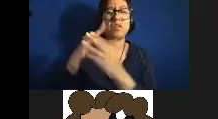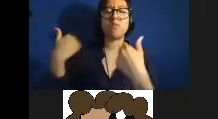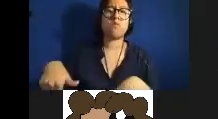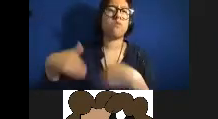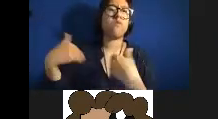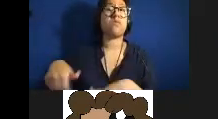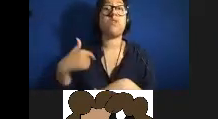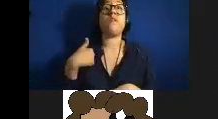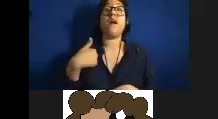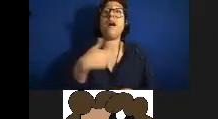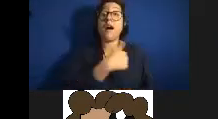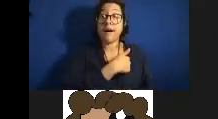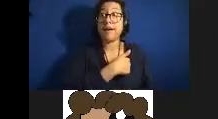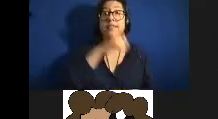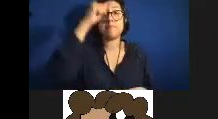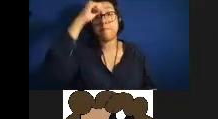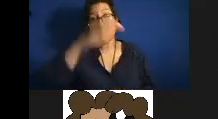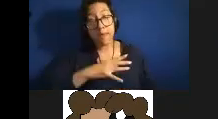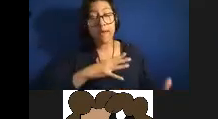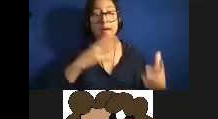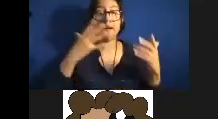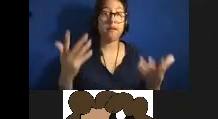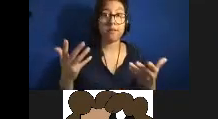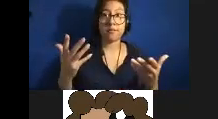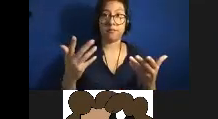So for us, right, we have to be